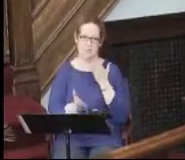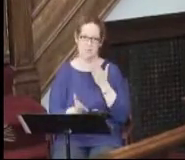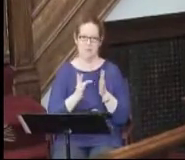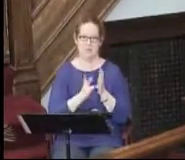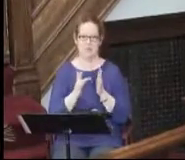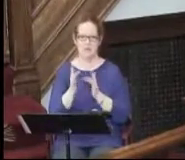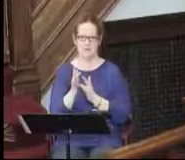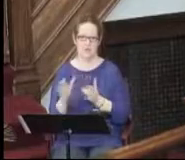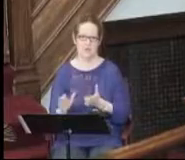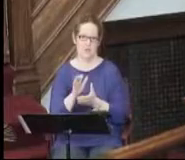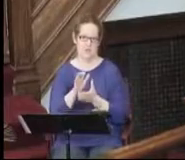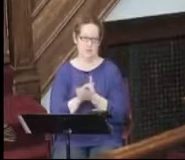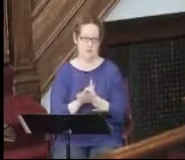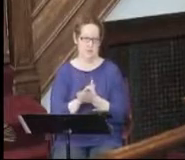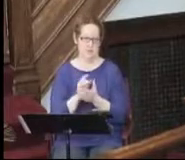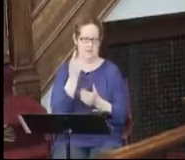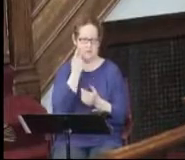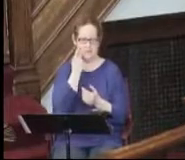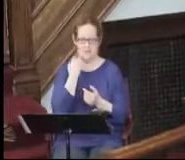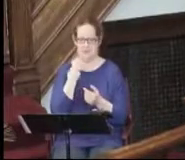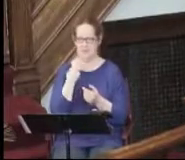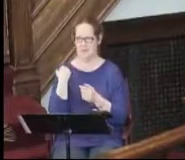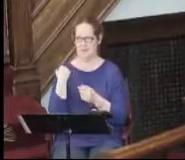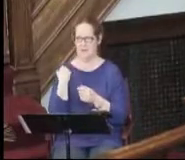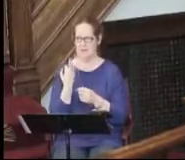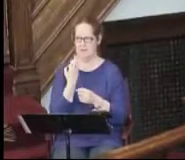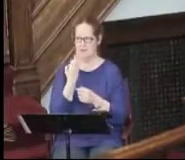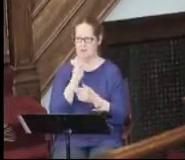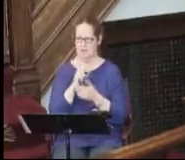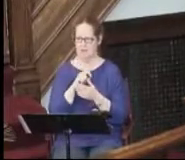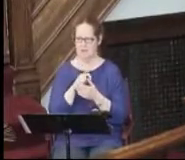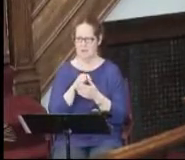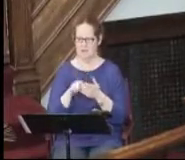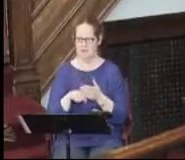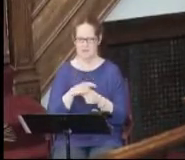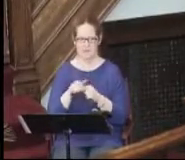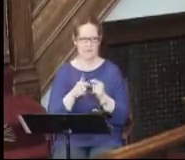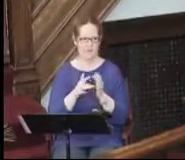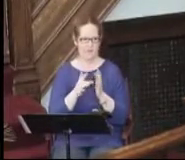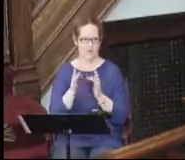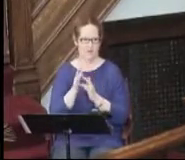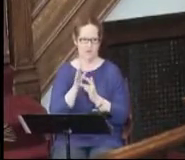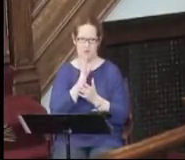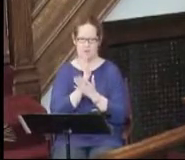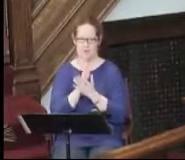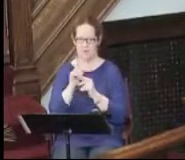was married, even this week, about someone has found a fragment that seemed where Jesus seemed to be referring to his